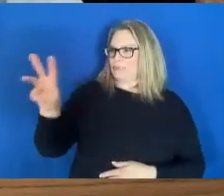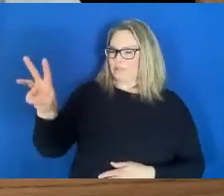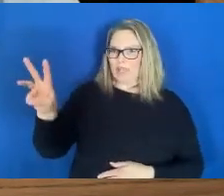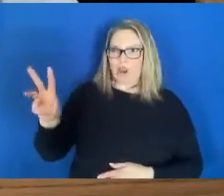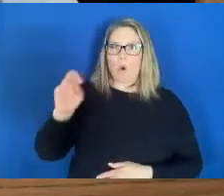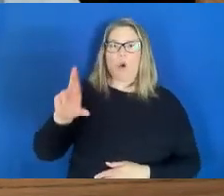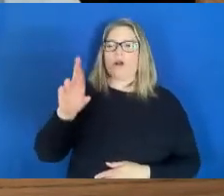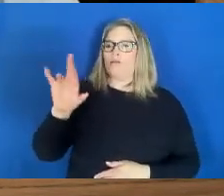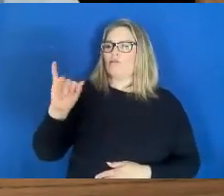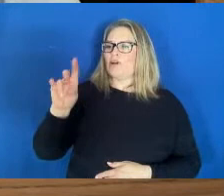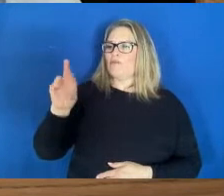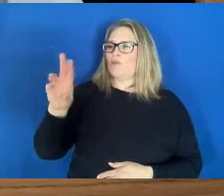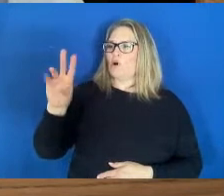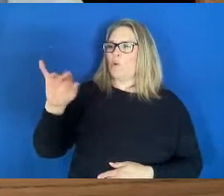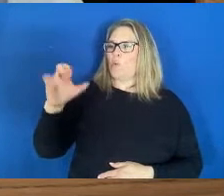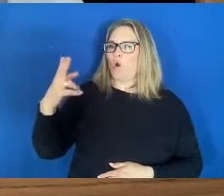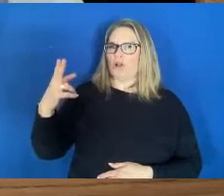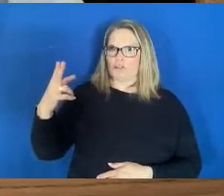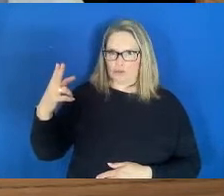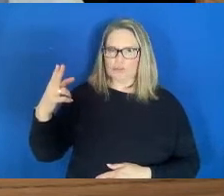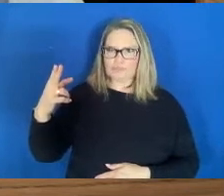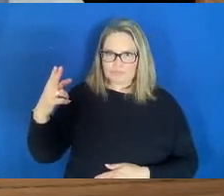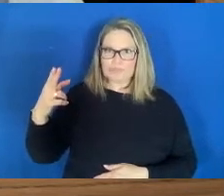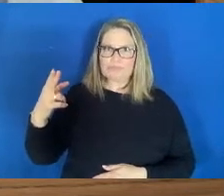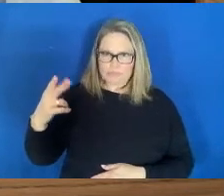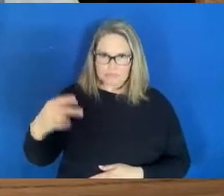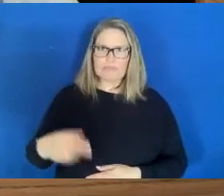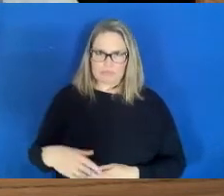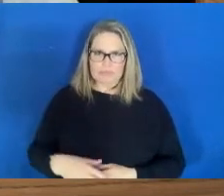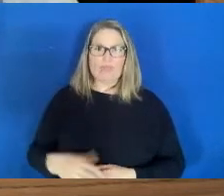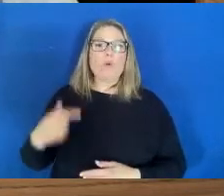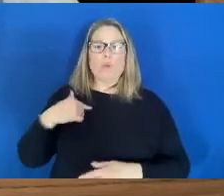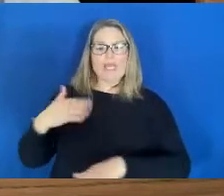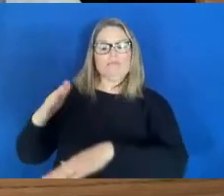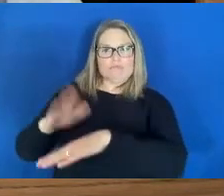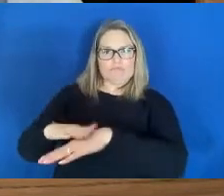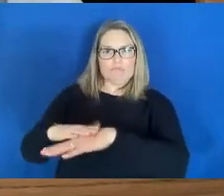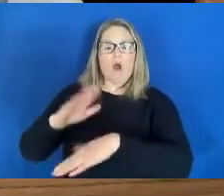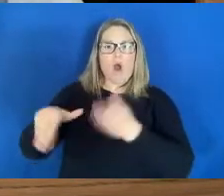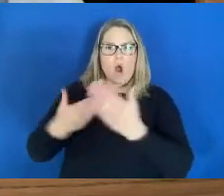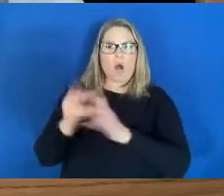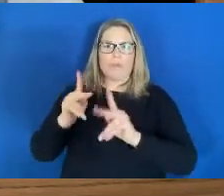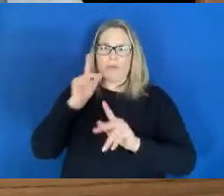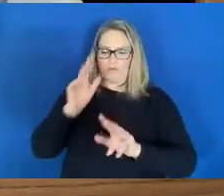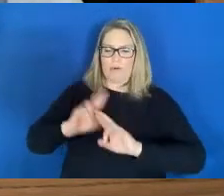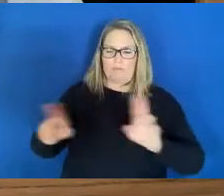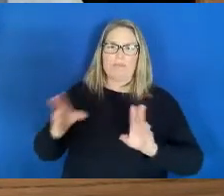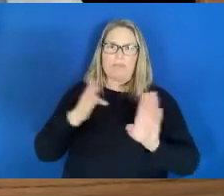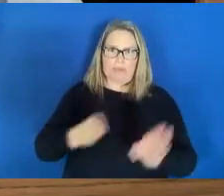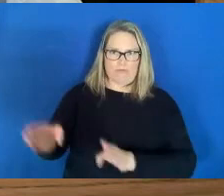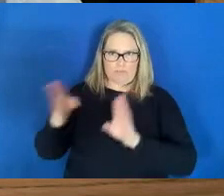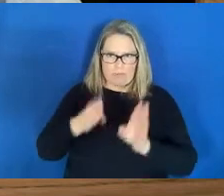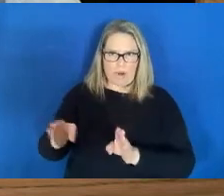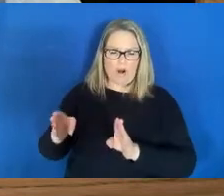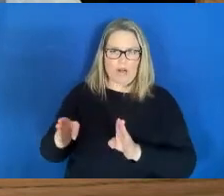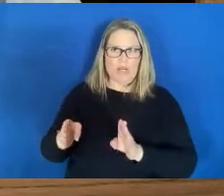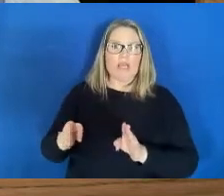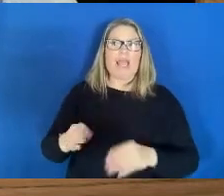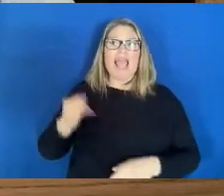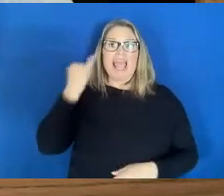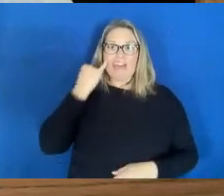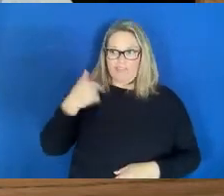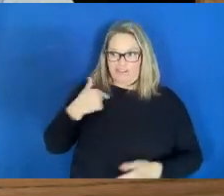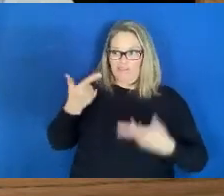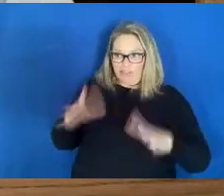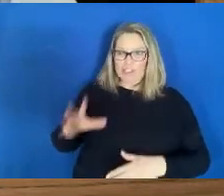Riverwatch mobile viewer. We advise all New Brunswickers to be prepared, especially if you have experienced flooding in